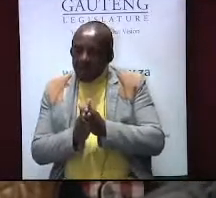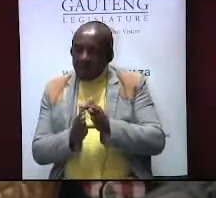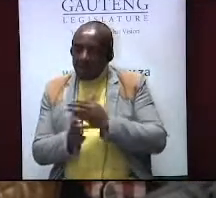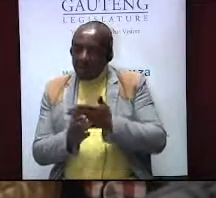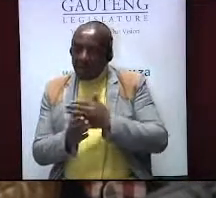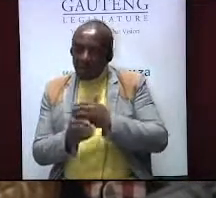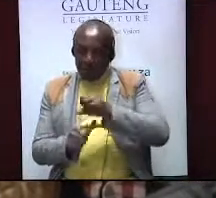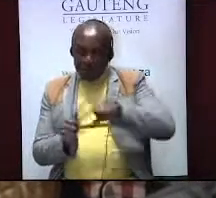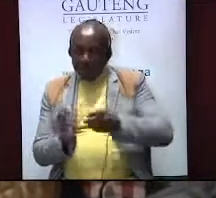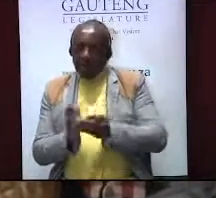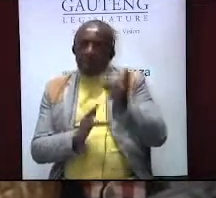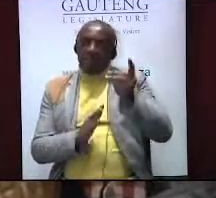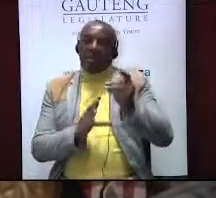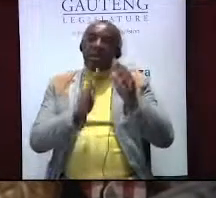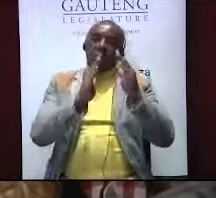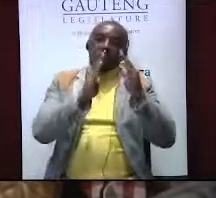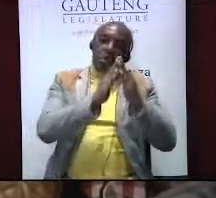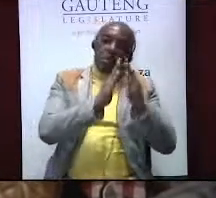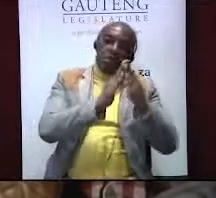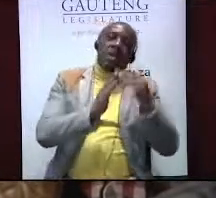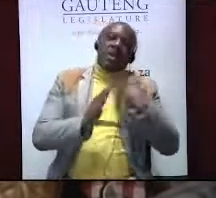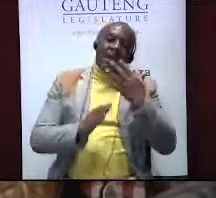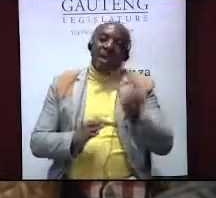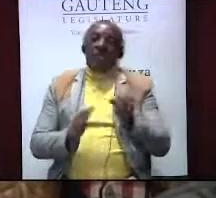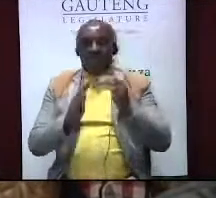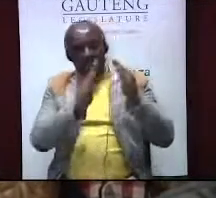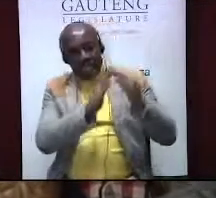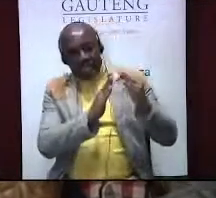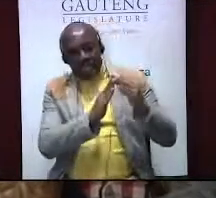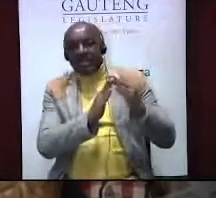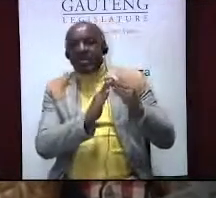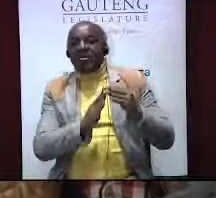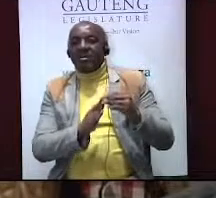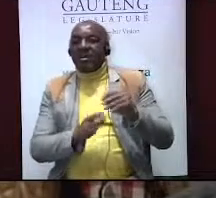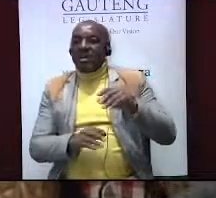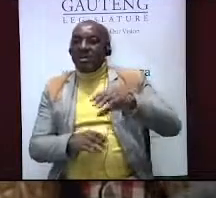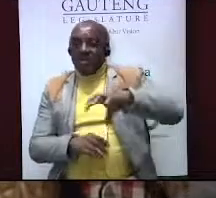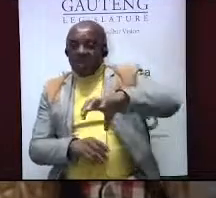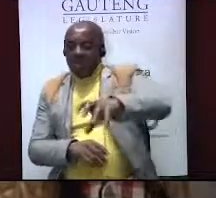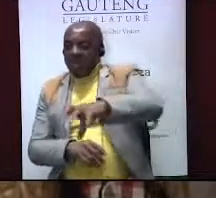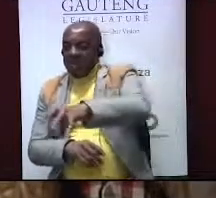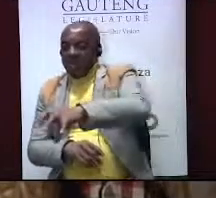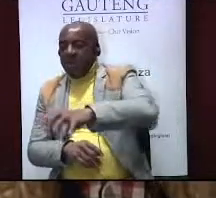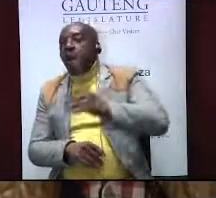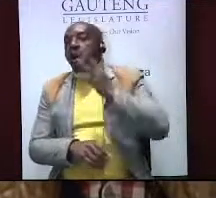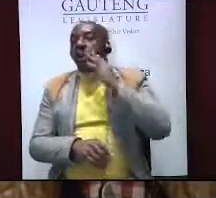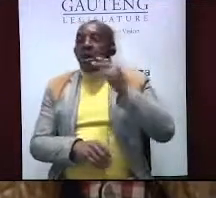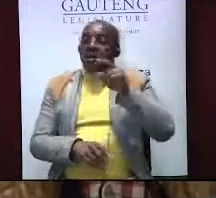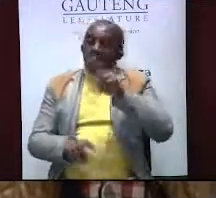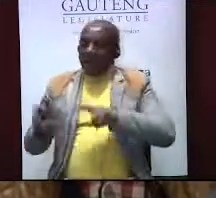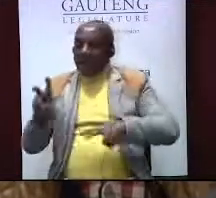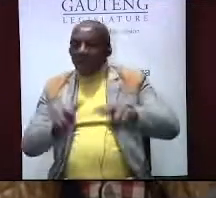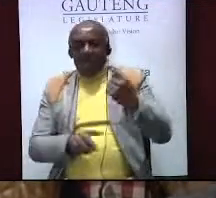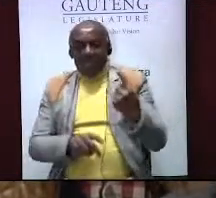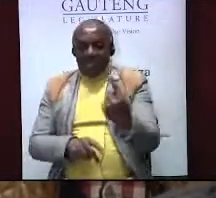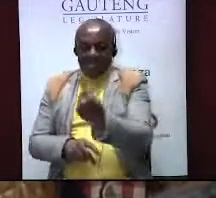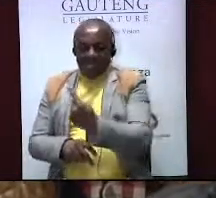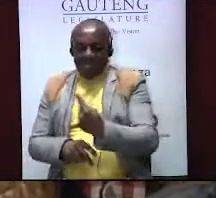di churches in each and every area. How ka shebella pleke engwe le engwe e na le